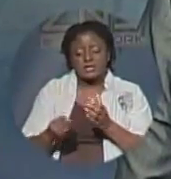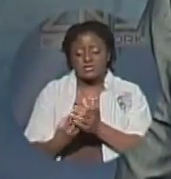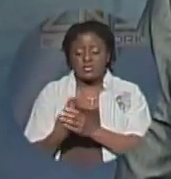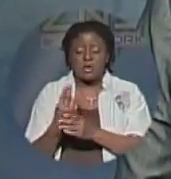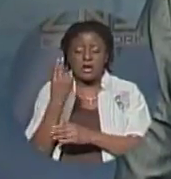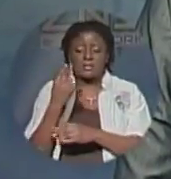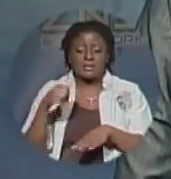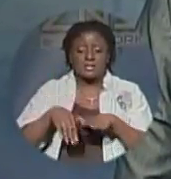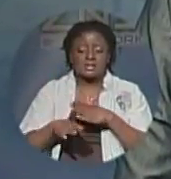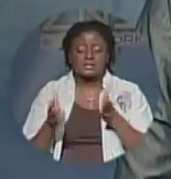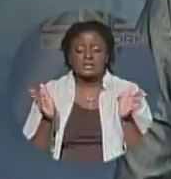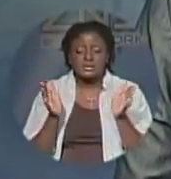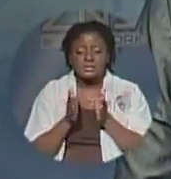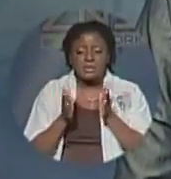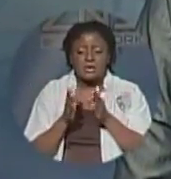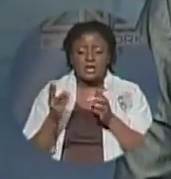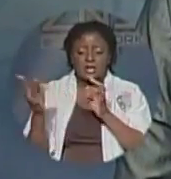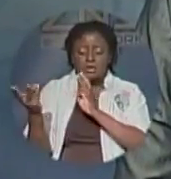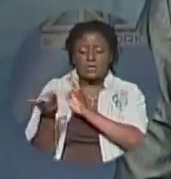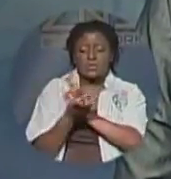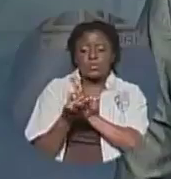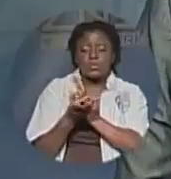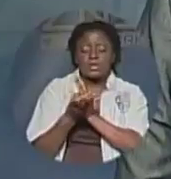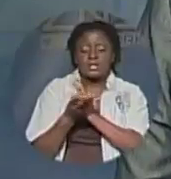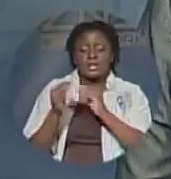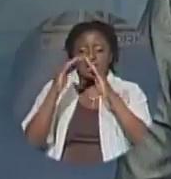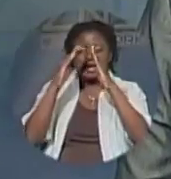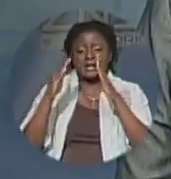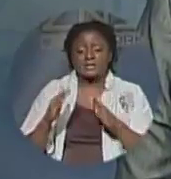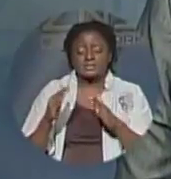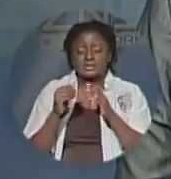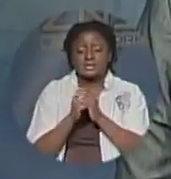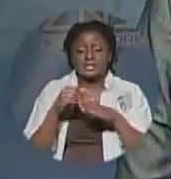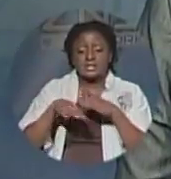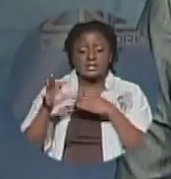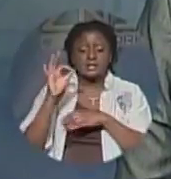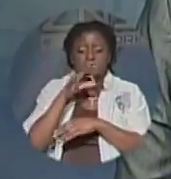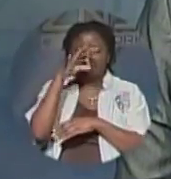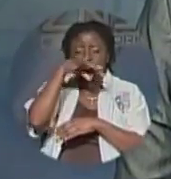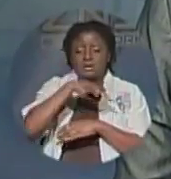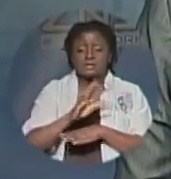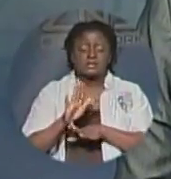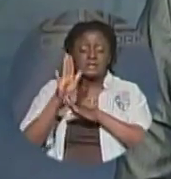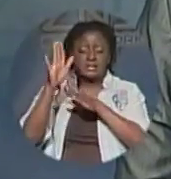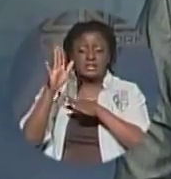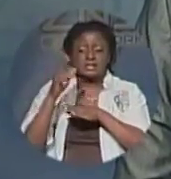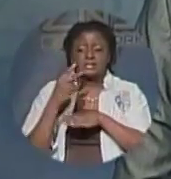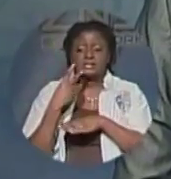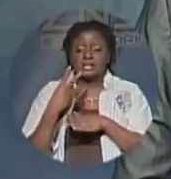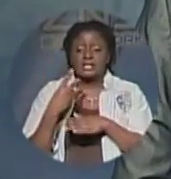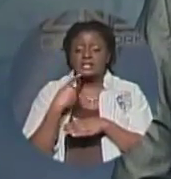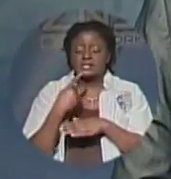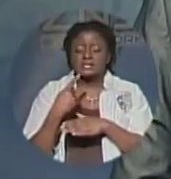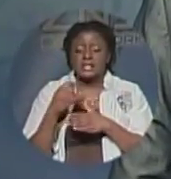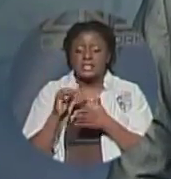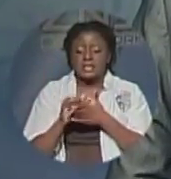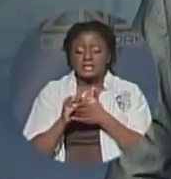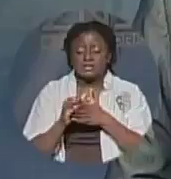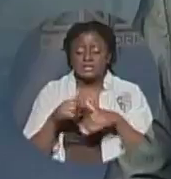his relatives this alone shows that young Bahamian people can aspire to do great things regardless of their